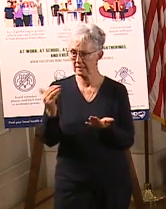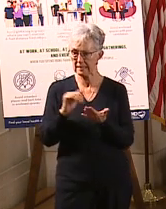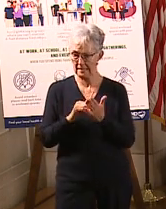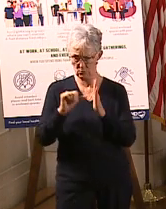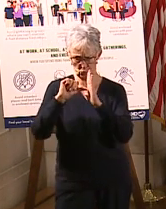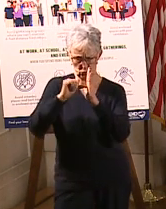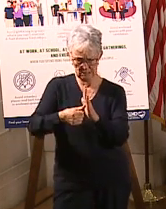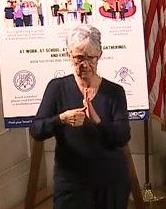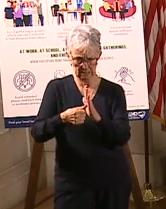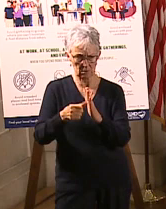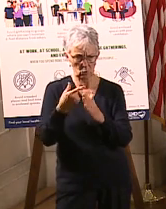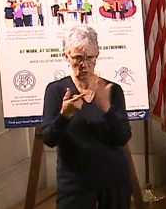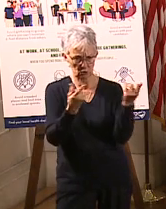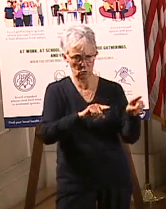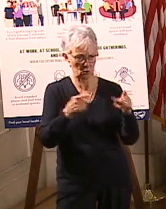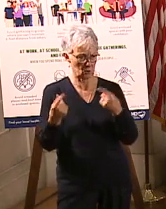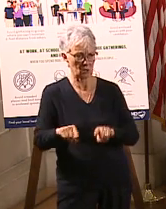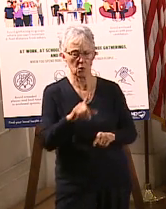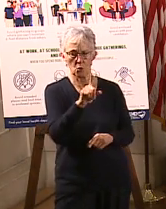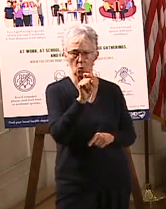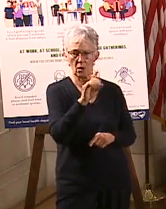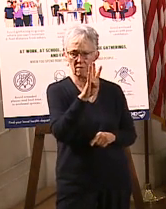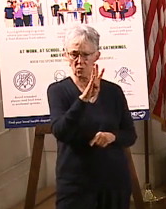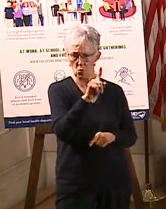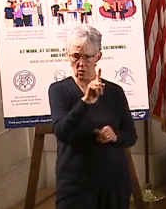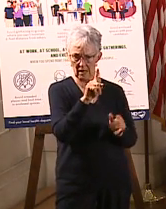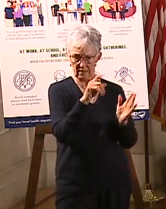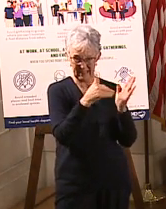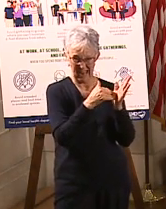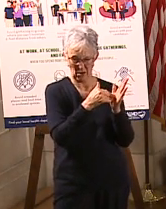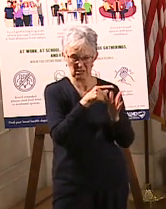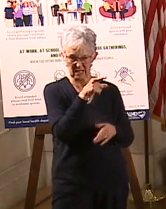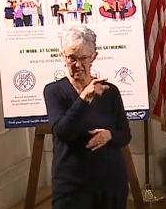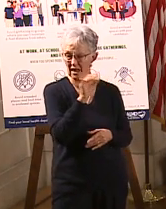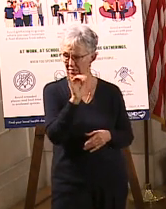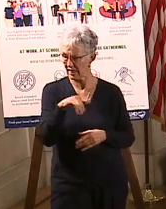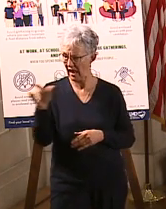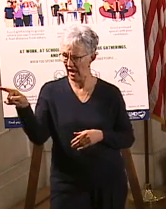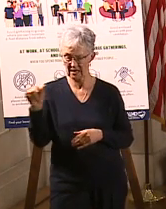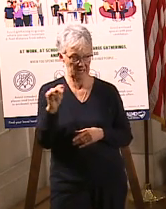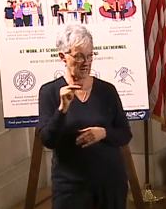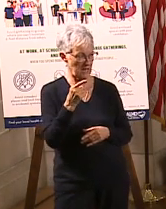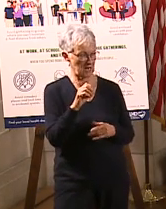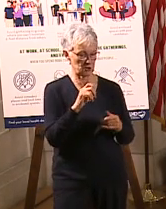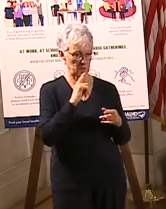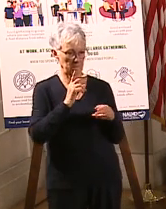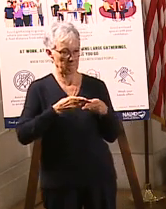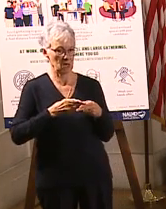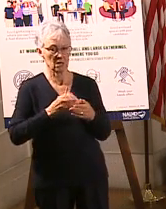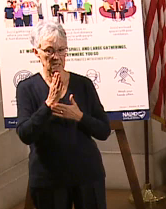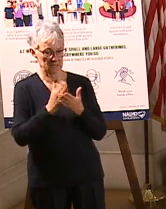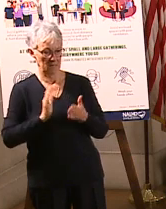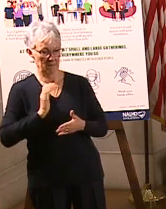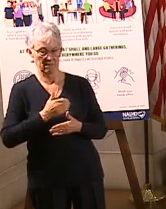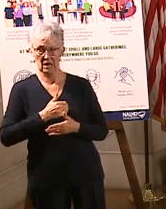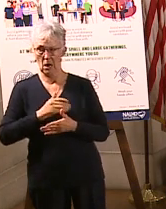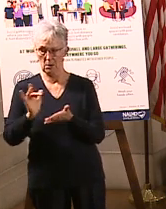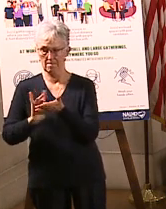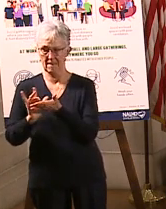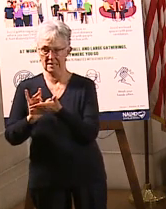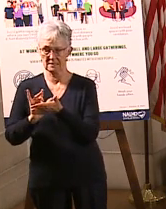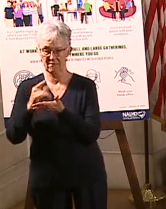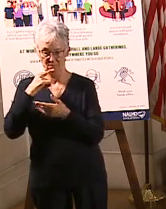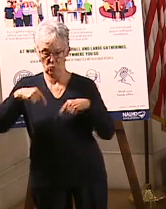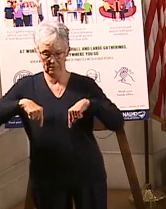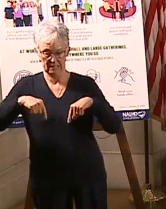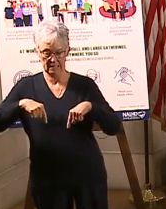some of the things, the 141,000, it was what Angie was talking about. And I think I was told that some of our shipments for this week actually arrived